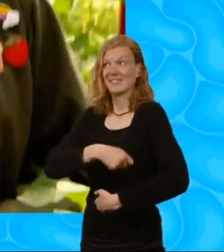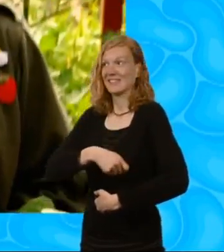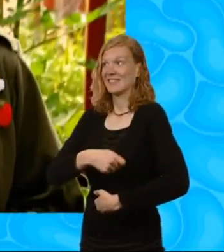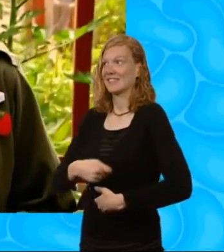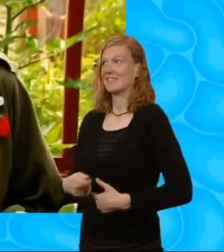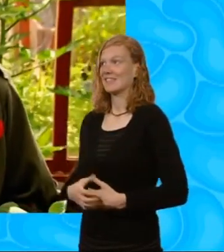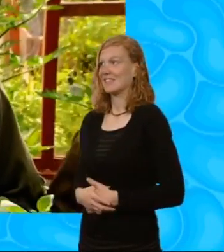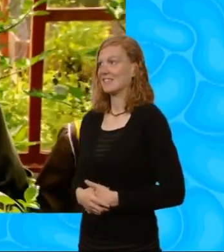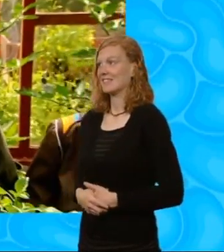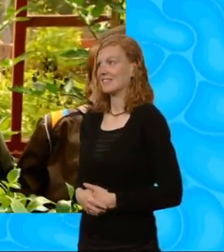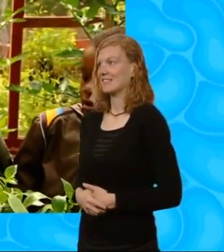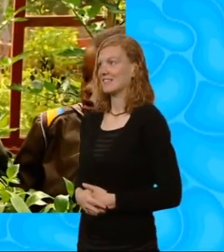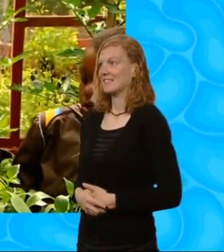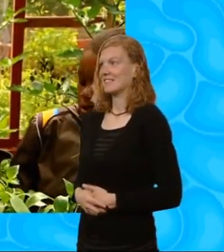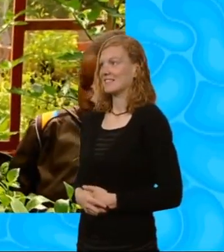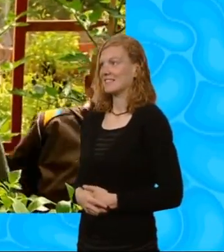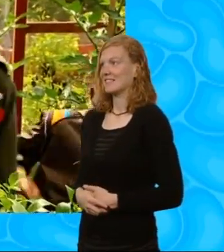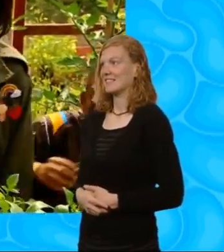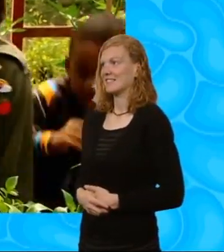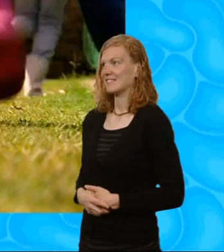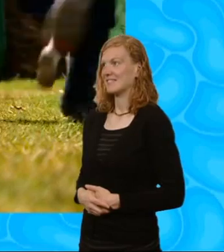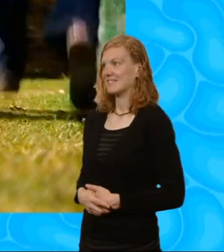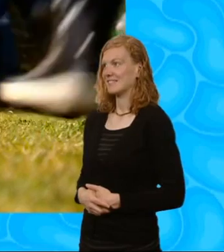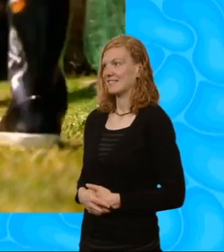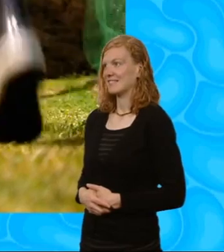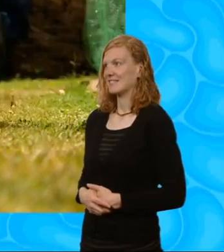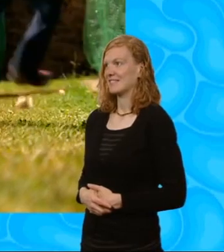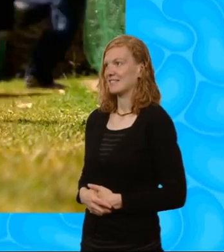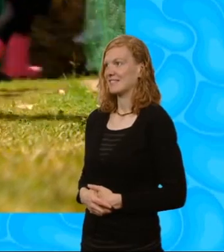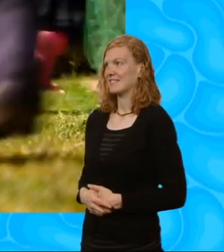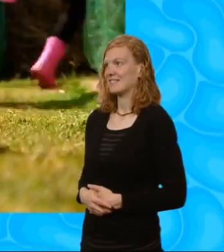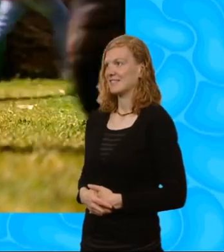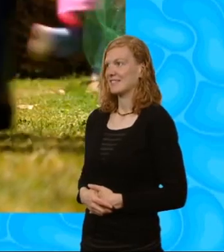Now we've finished picking our peppers, let's get back to the kitchen.